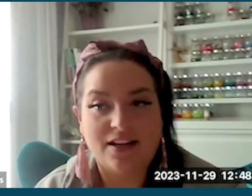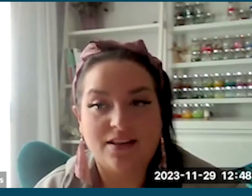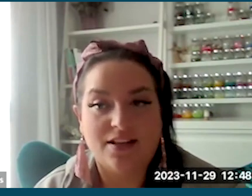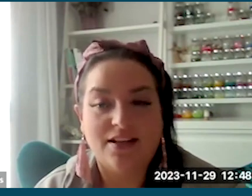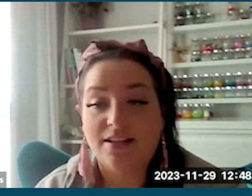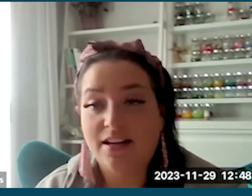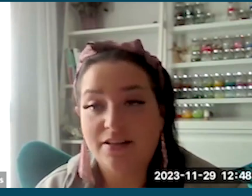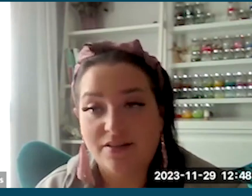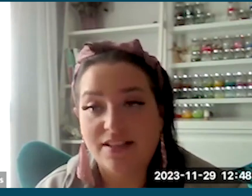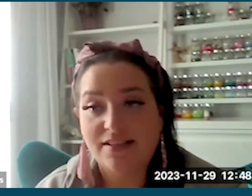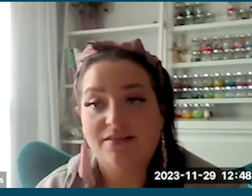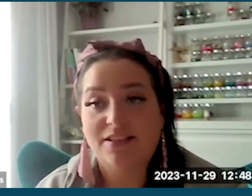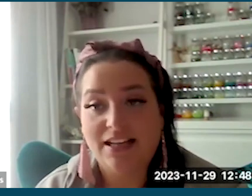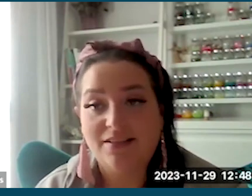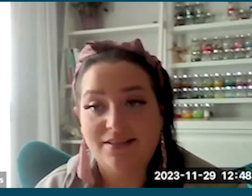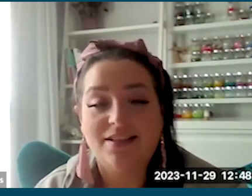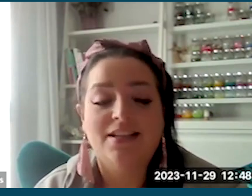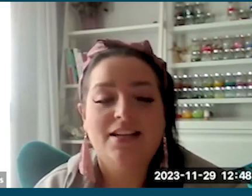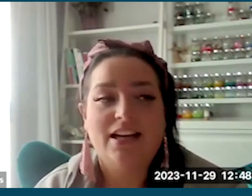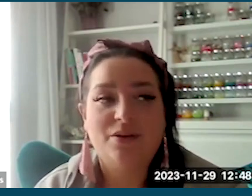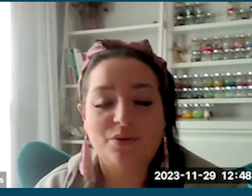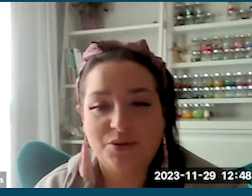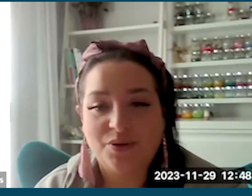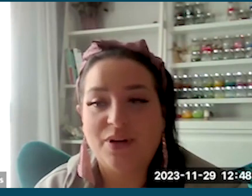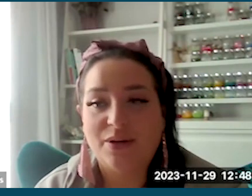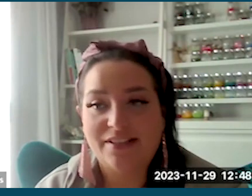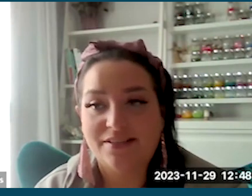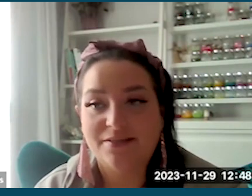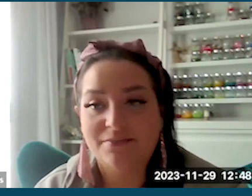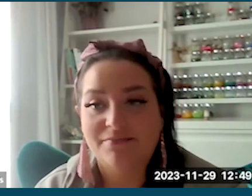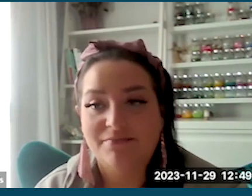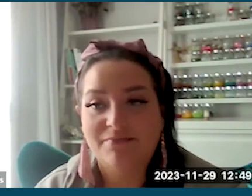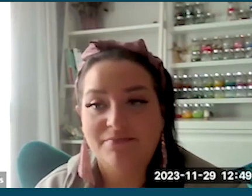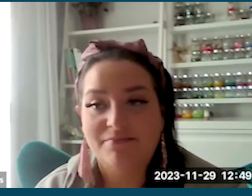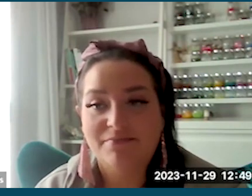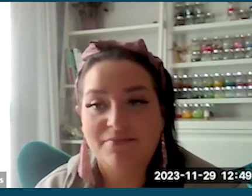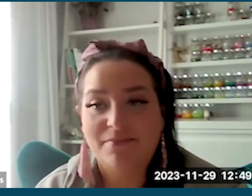IHS clinic, the Indian Health Service clinics, in order to avoid racism.